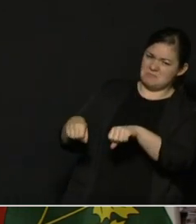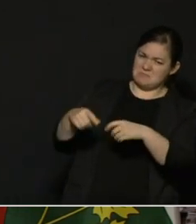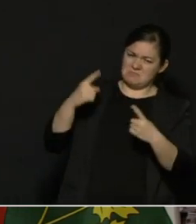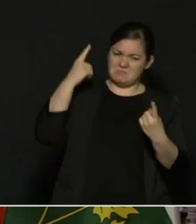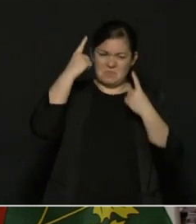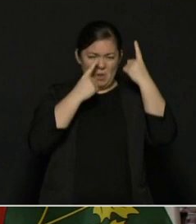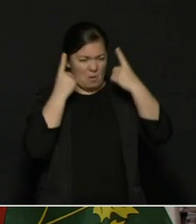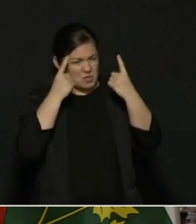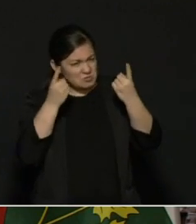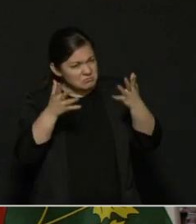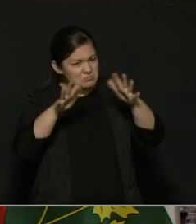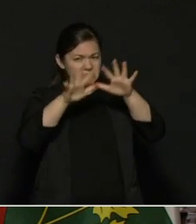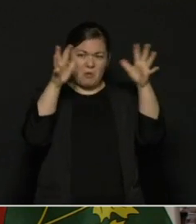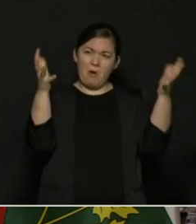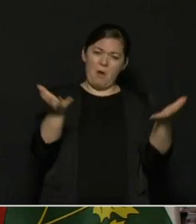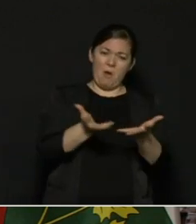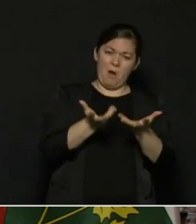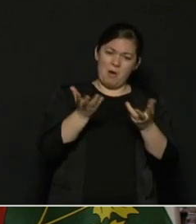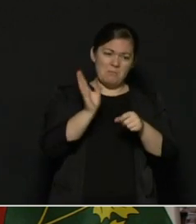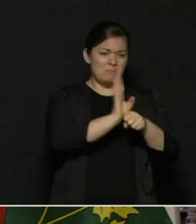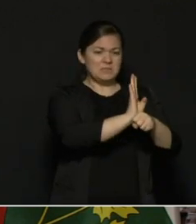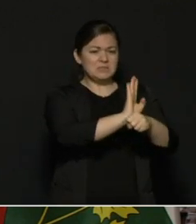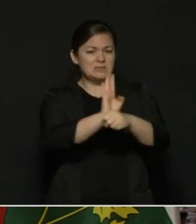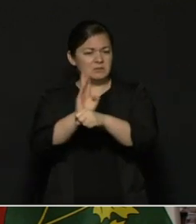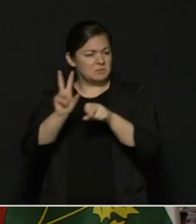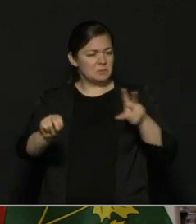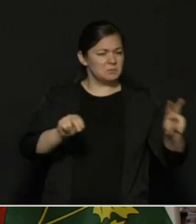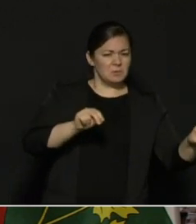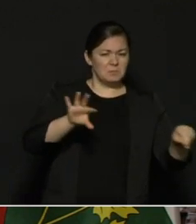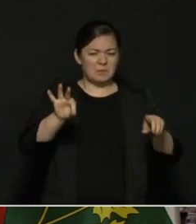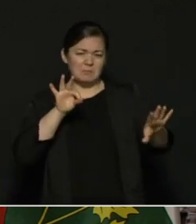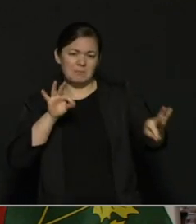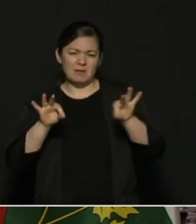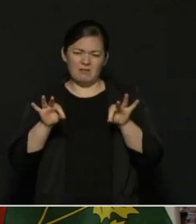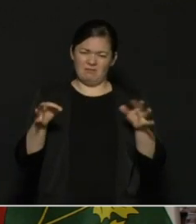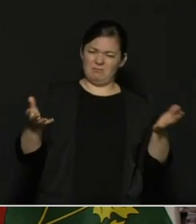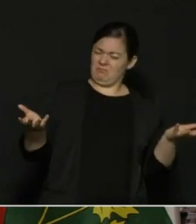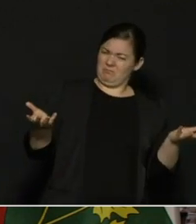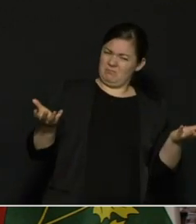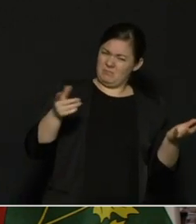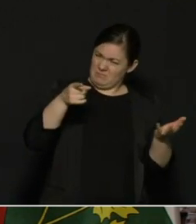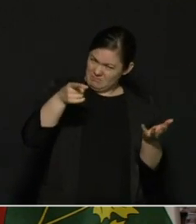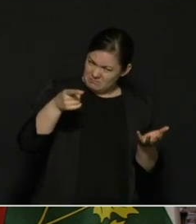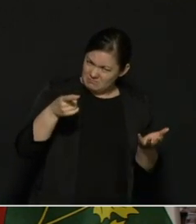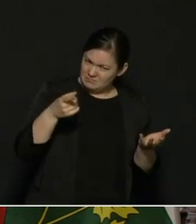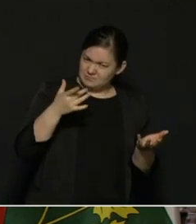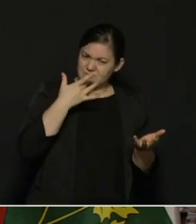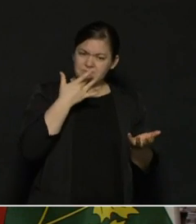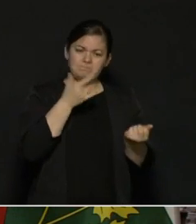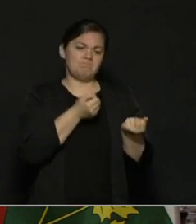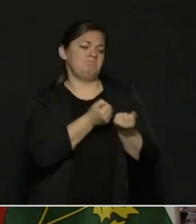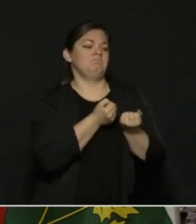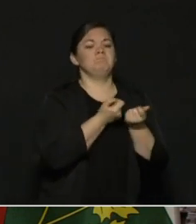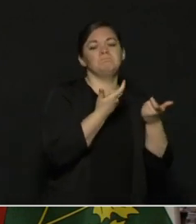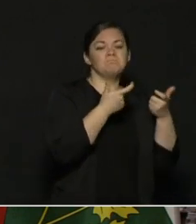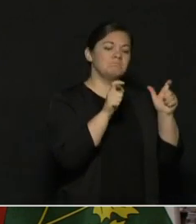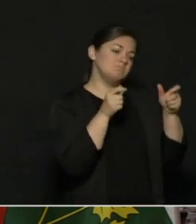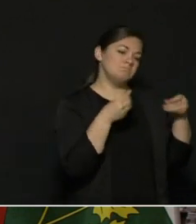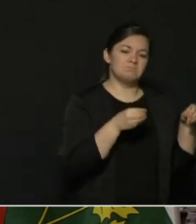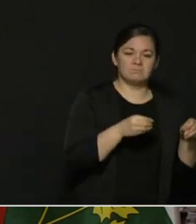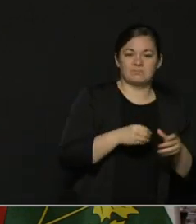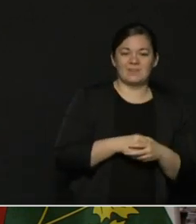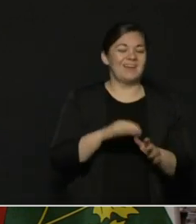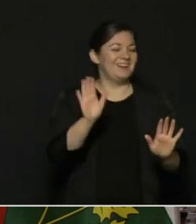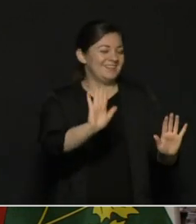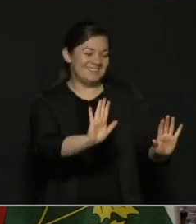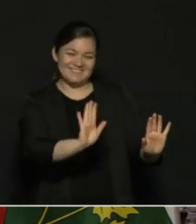you looking at it from a completely different lens due to your public health bias? My public health lens is giving guidance